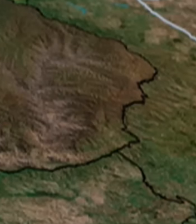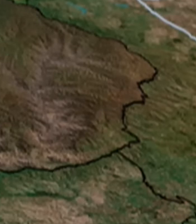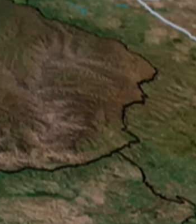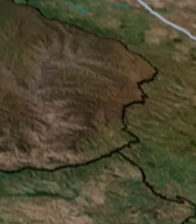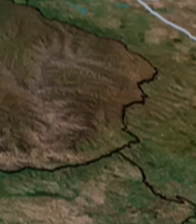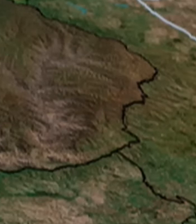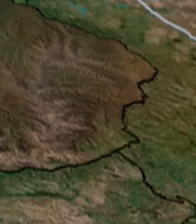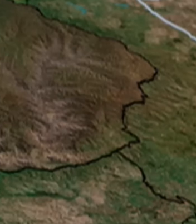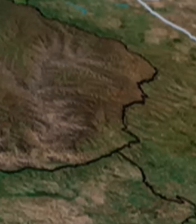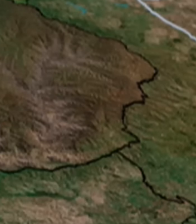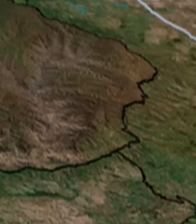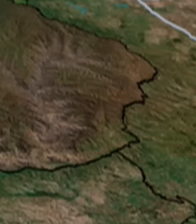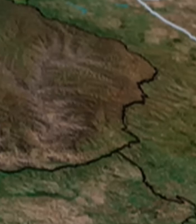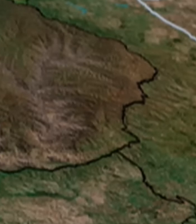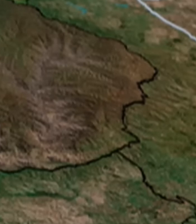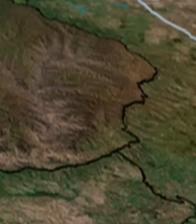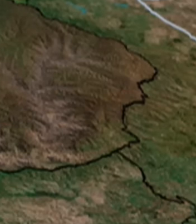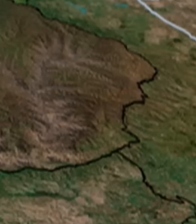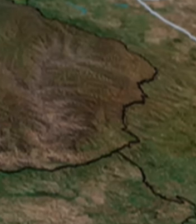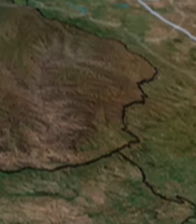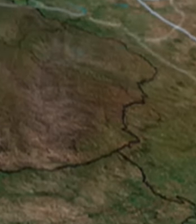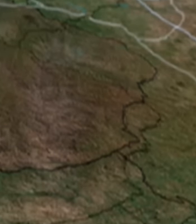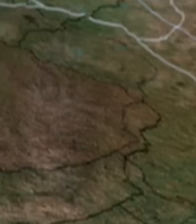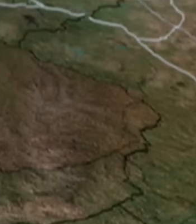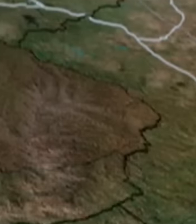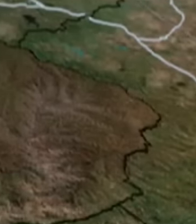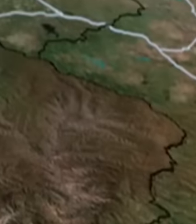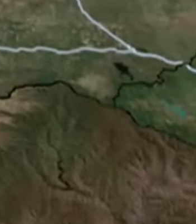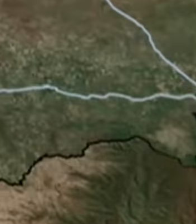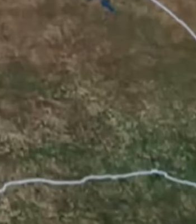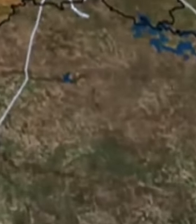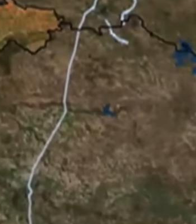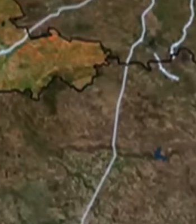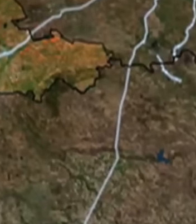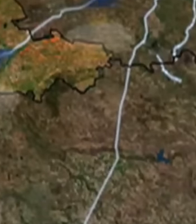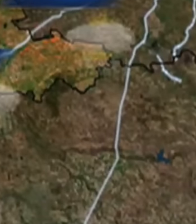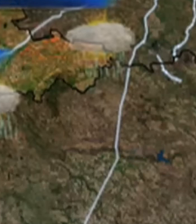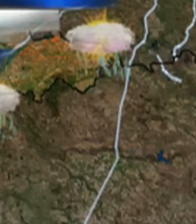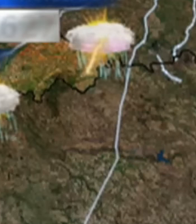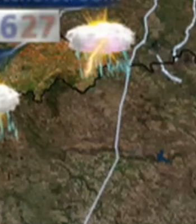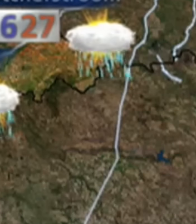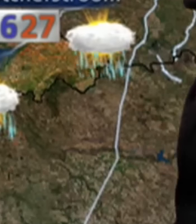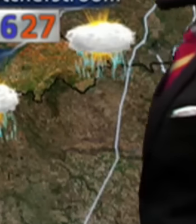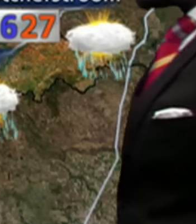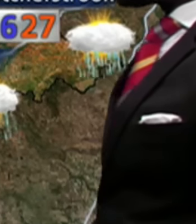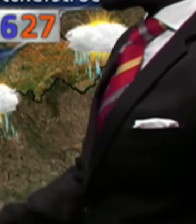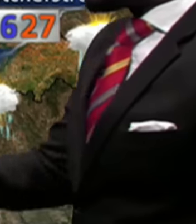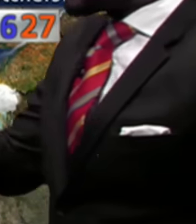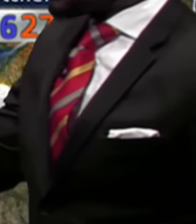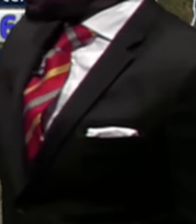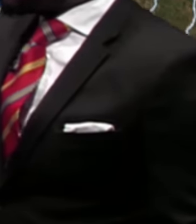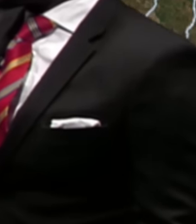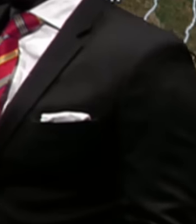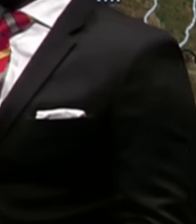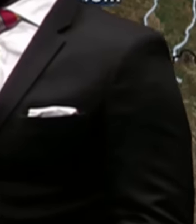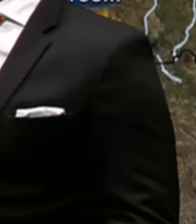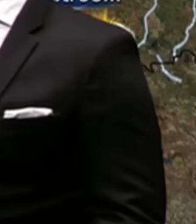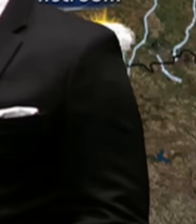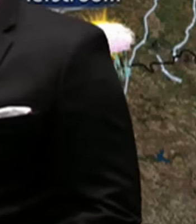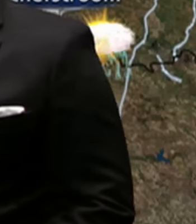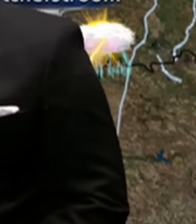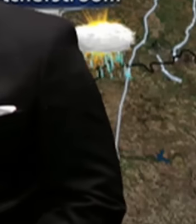Kroonstad setse ke sola ka Bothaville le teng go tla tlo tshetse Tamona Kharipi o tla tlo tshetse fela go itikanetseng ya re baraka ka haro Northwest Ottosdal